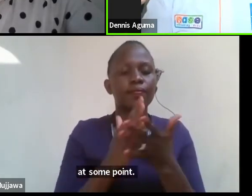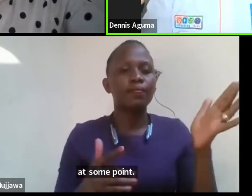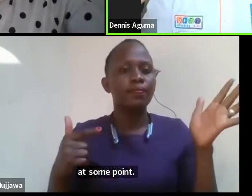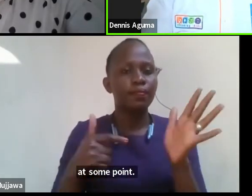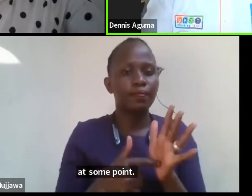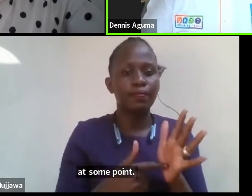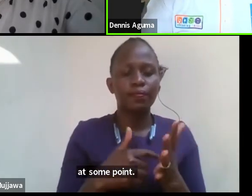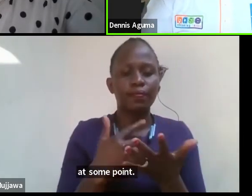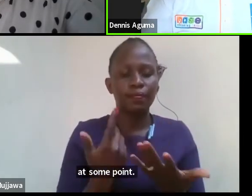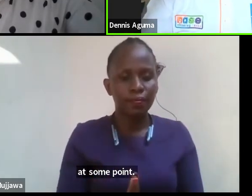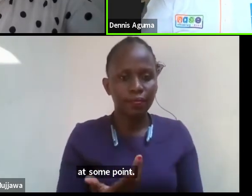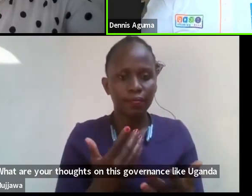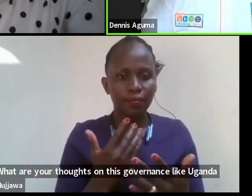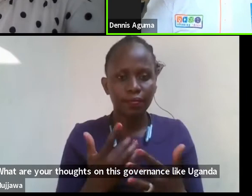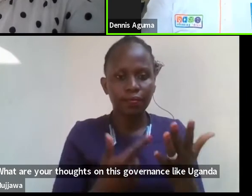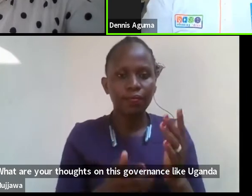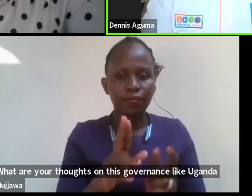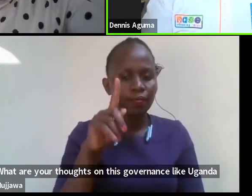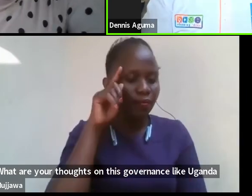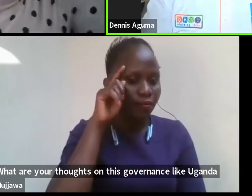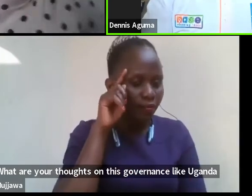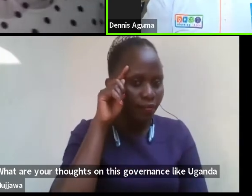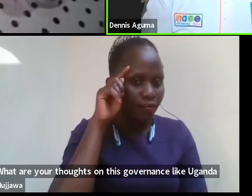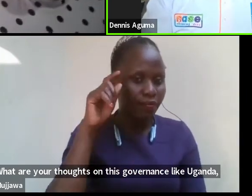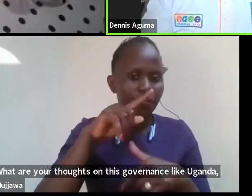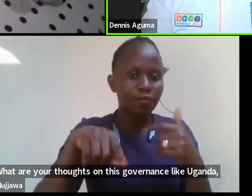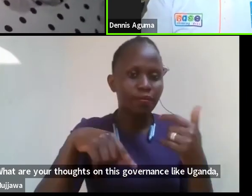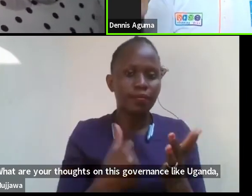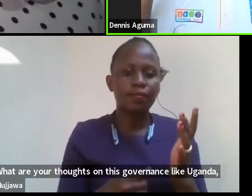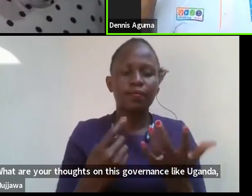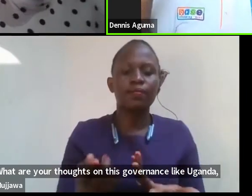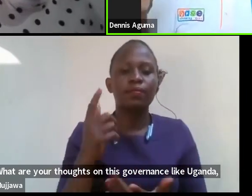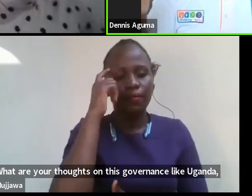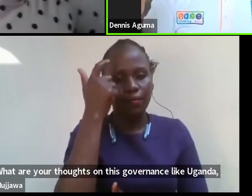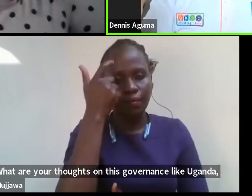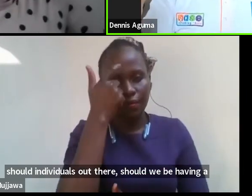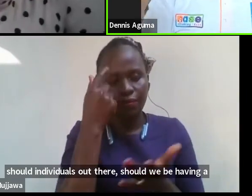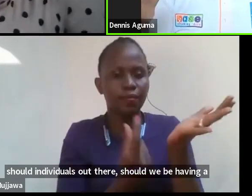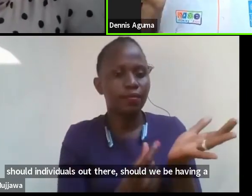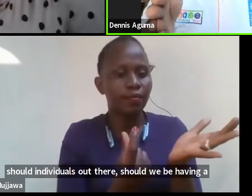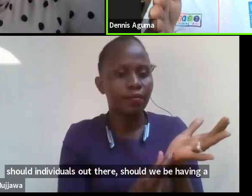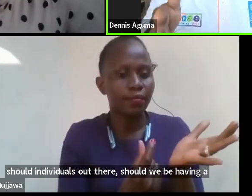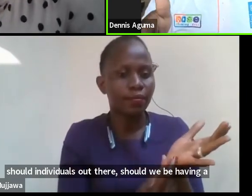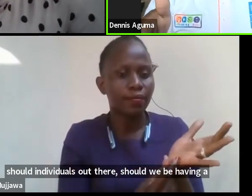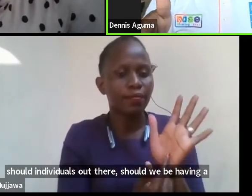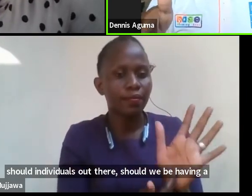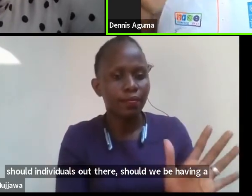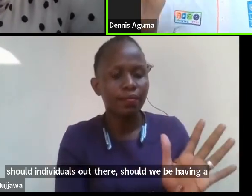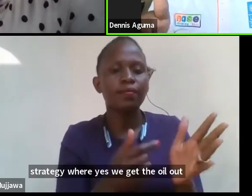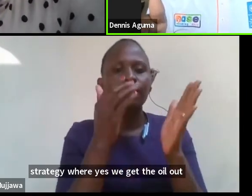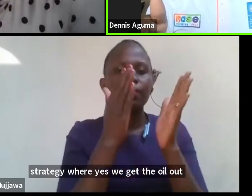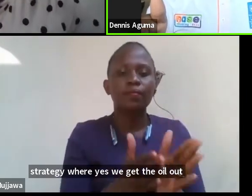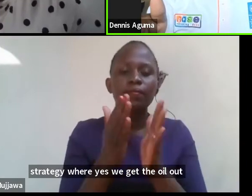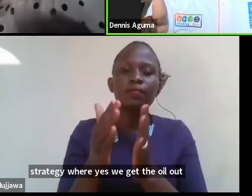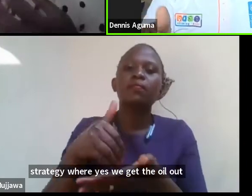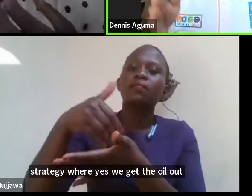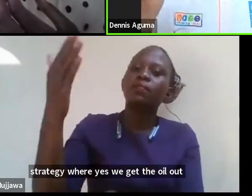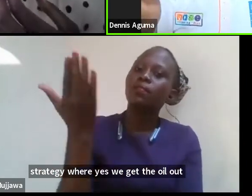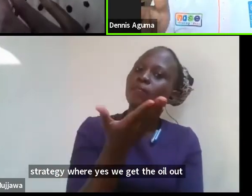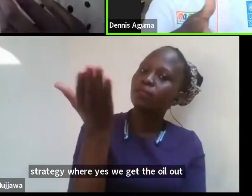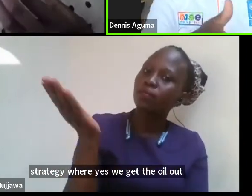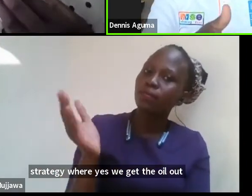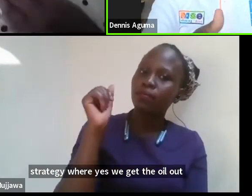like Uganda, should individuals out there, should we be having a dual strategy where, yes, we get the oil out, we get all these minerals out,